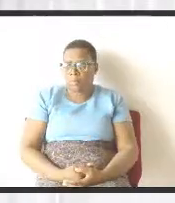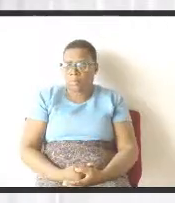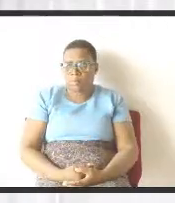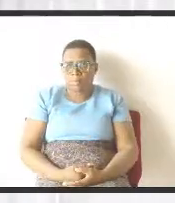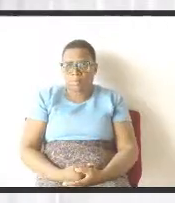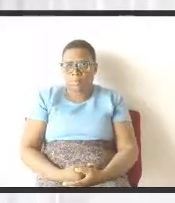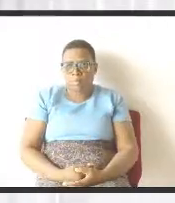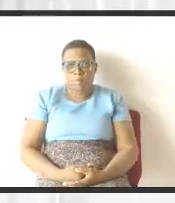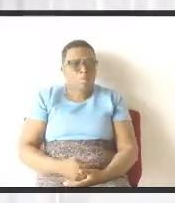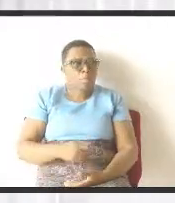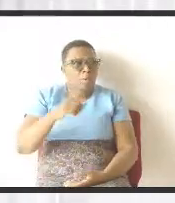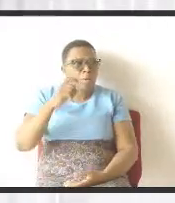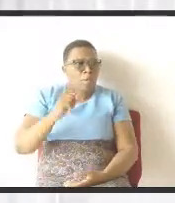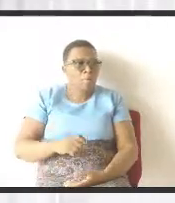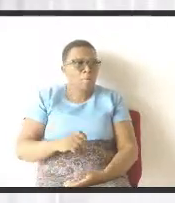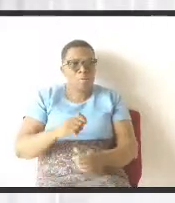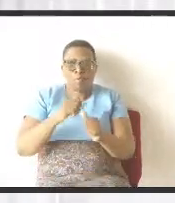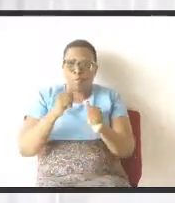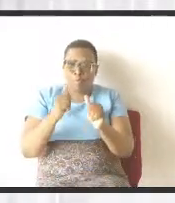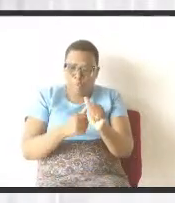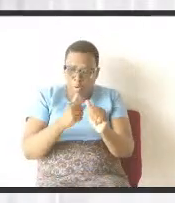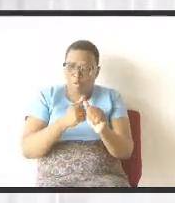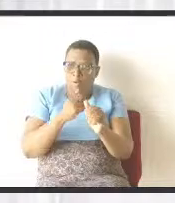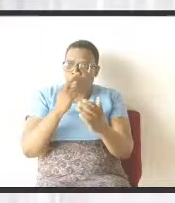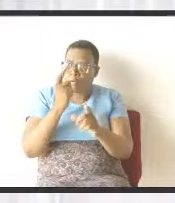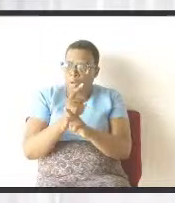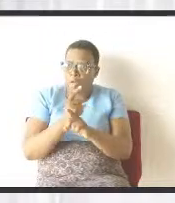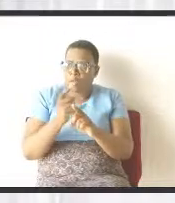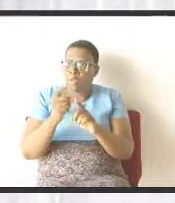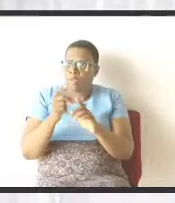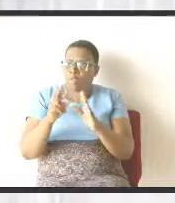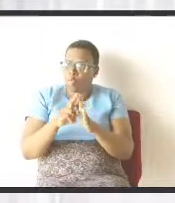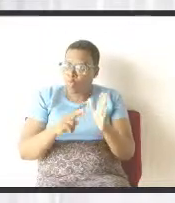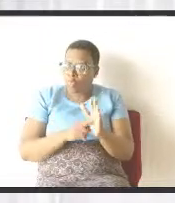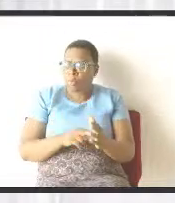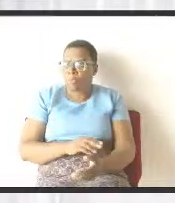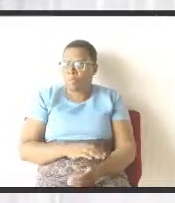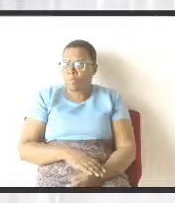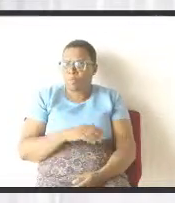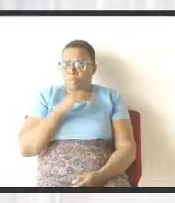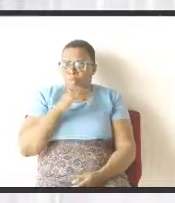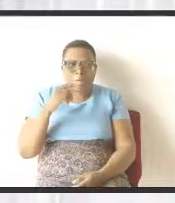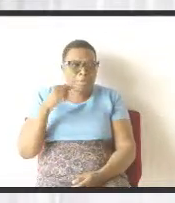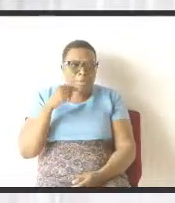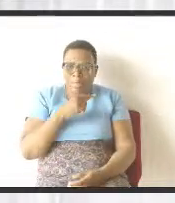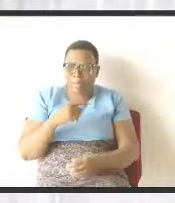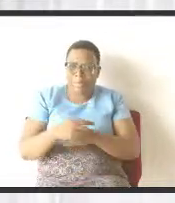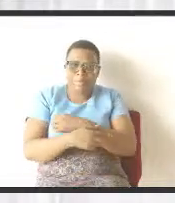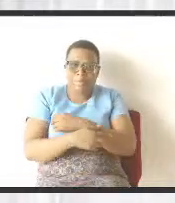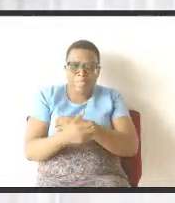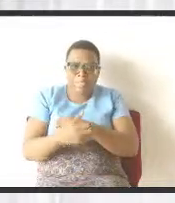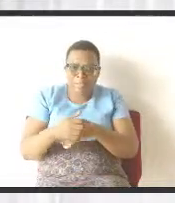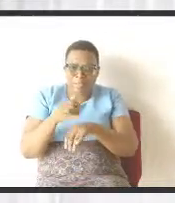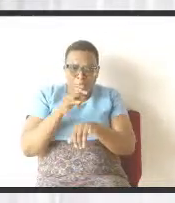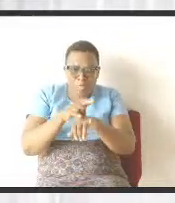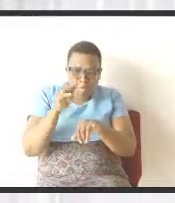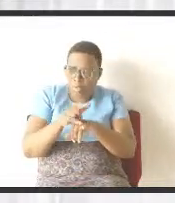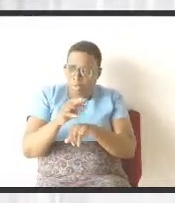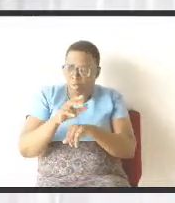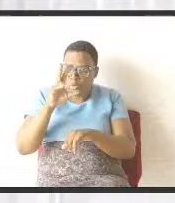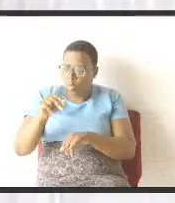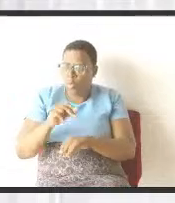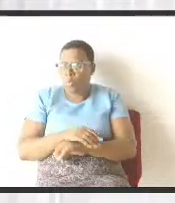And you have to follow the route, the road that God has mapped out for you.